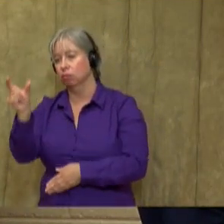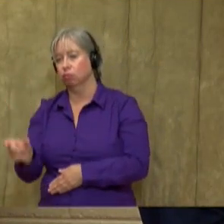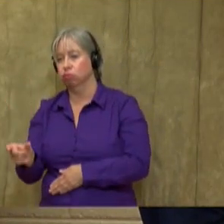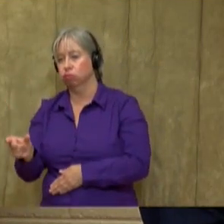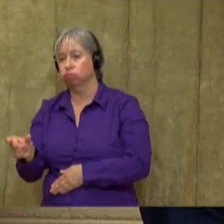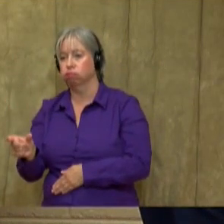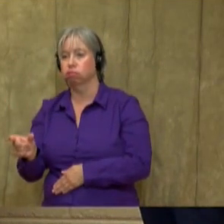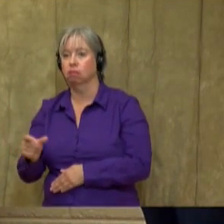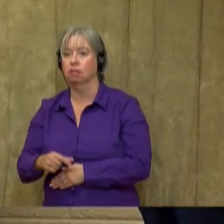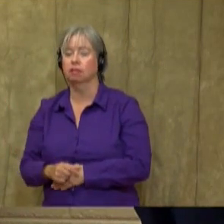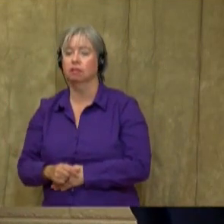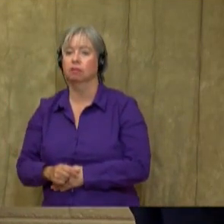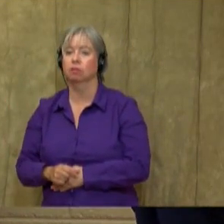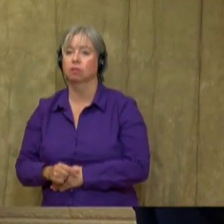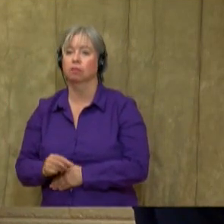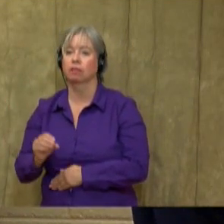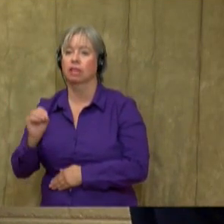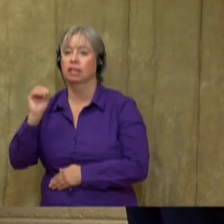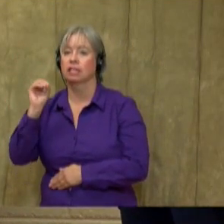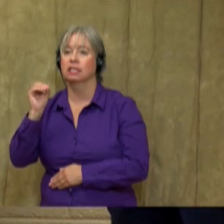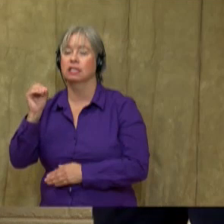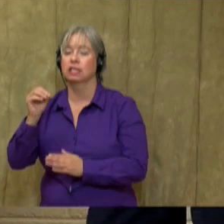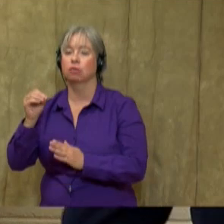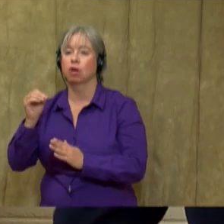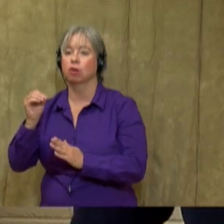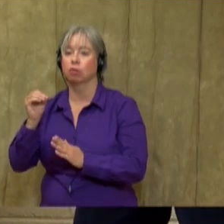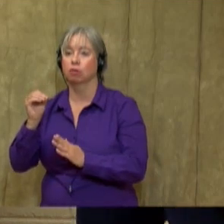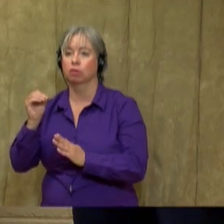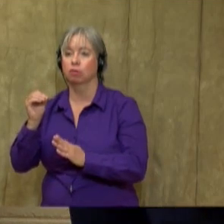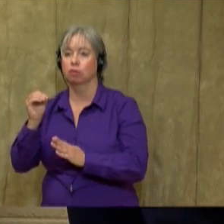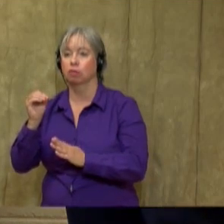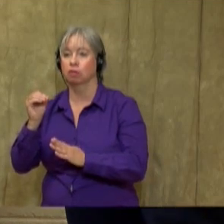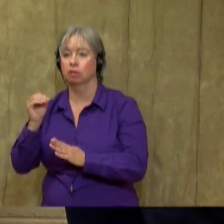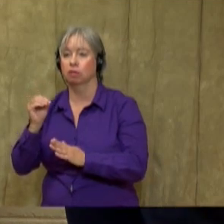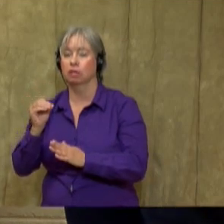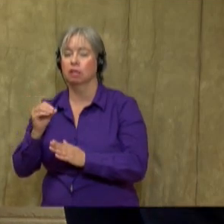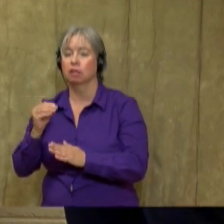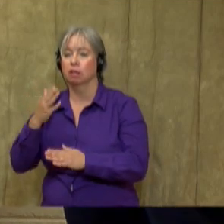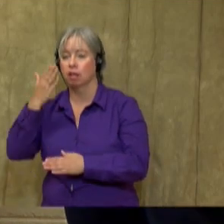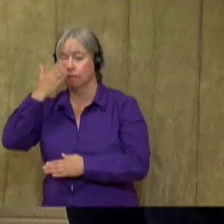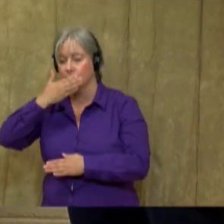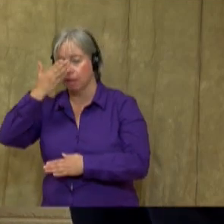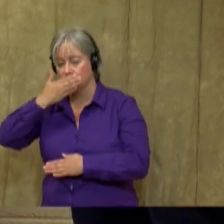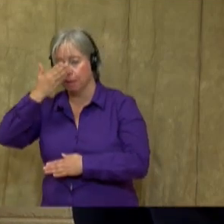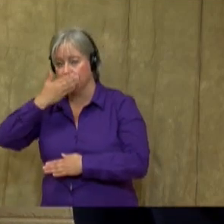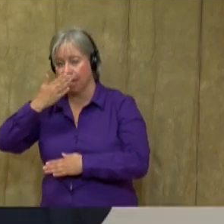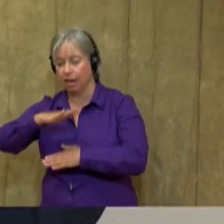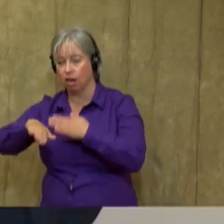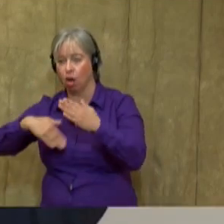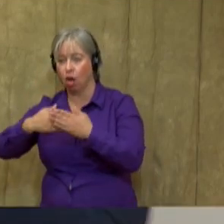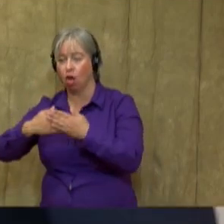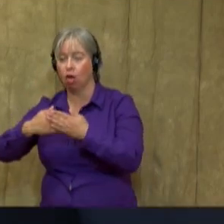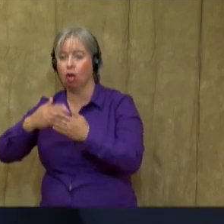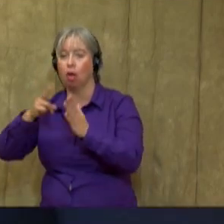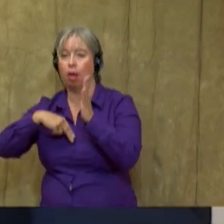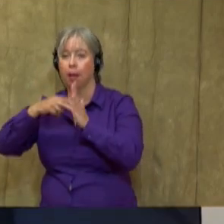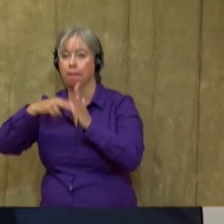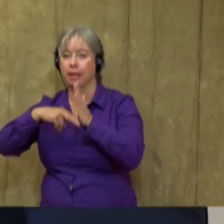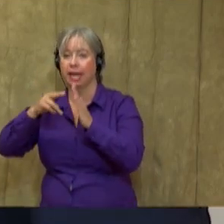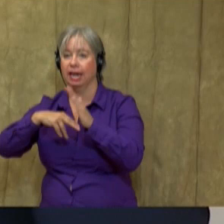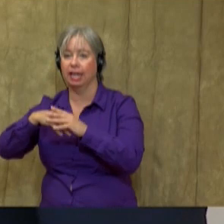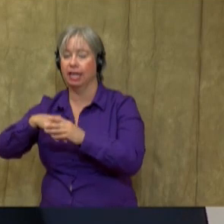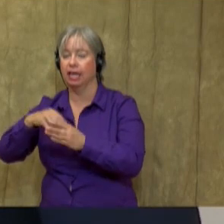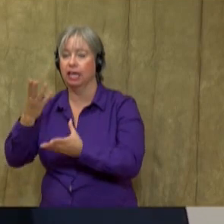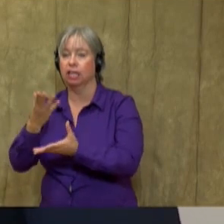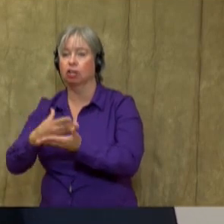painted, here when I remove all of the cubes that have paint on them, and I'm looking at the very inner part of